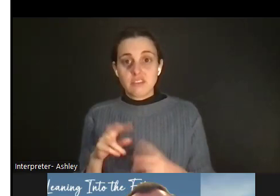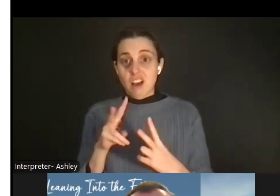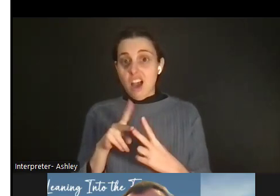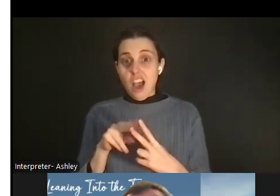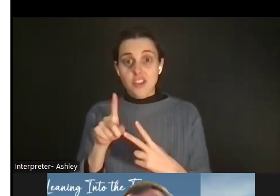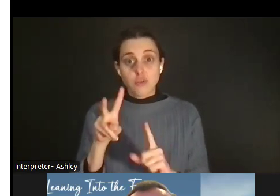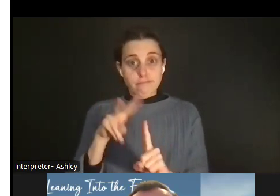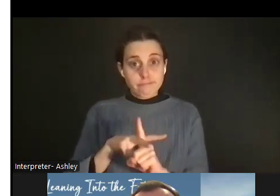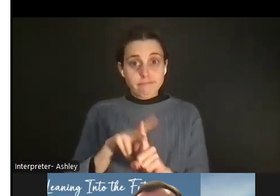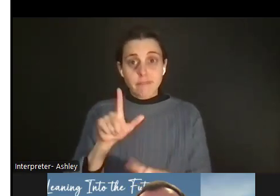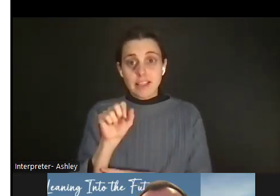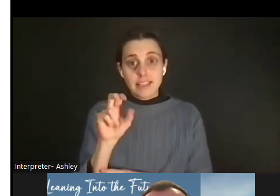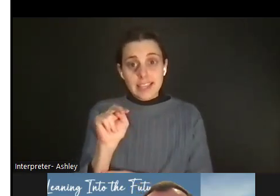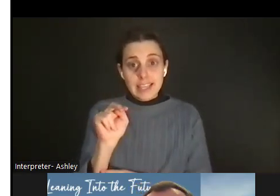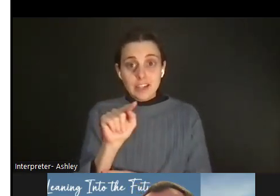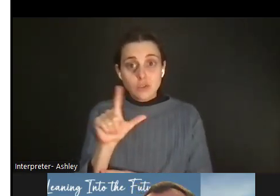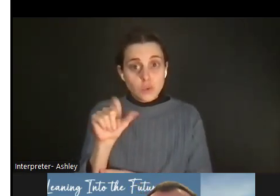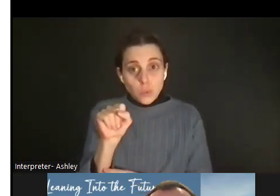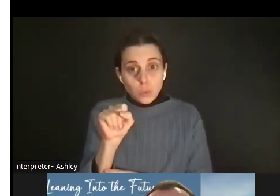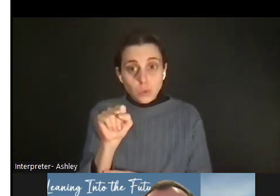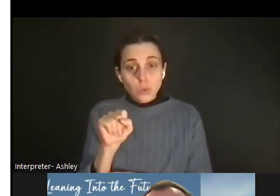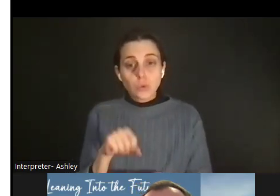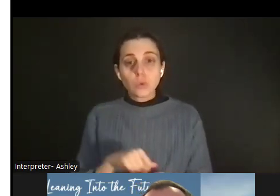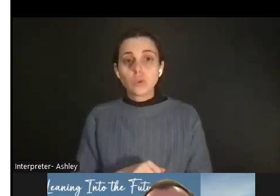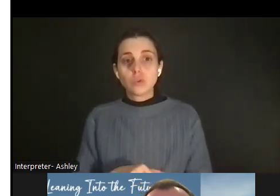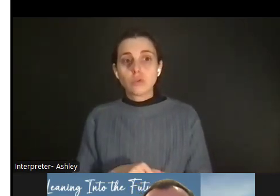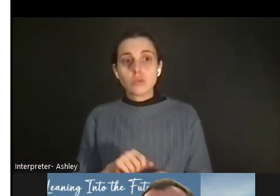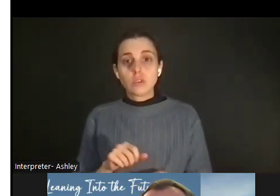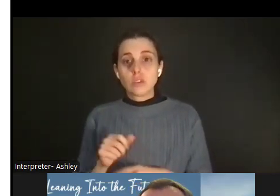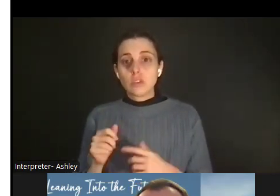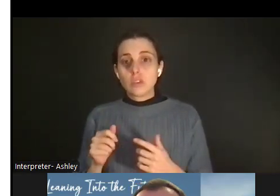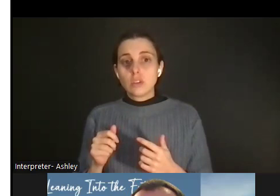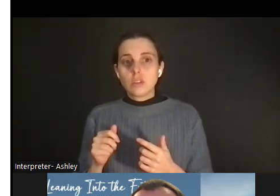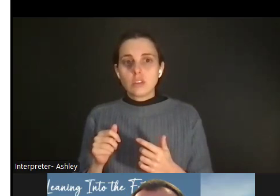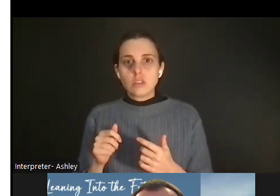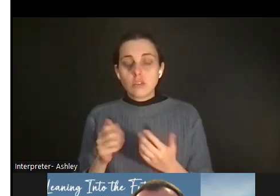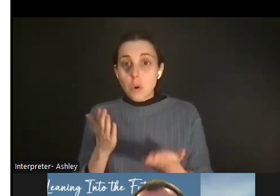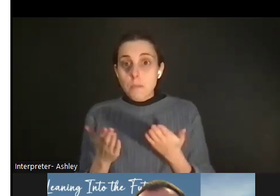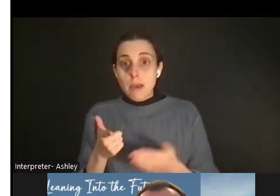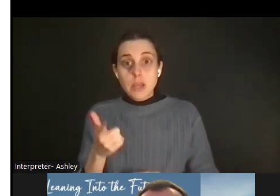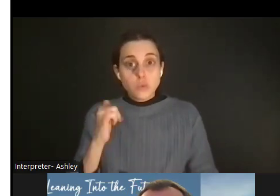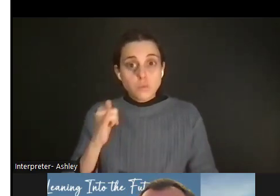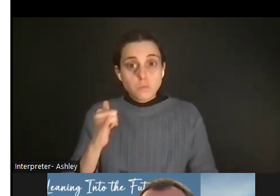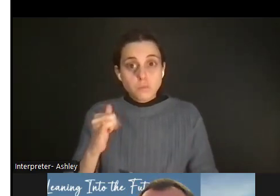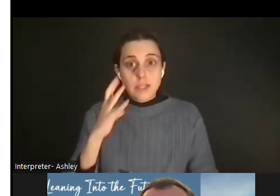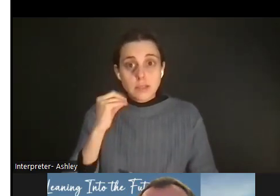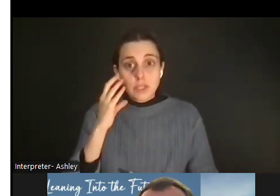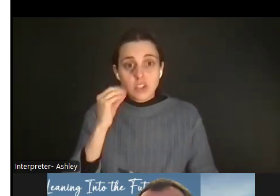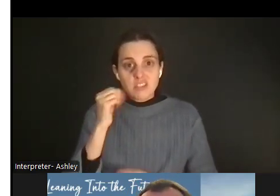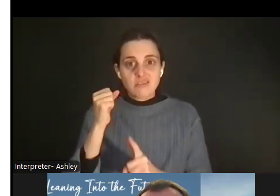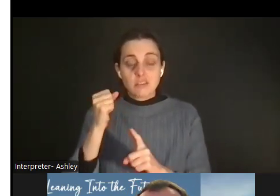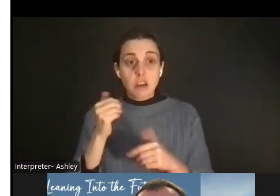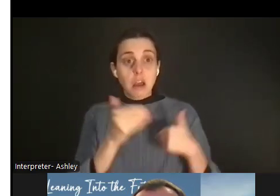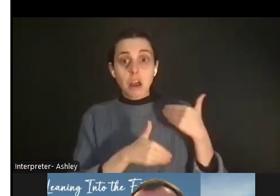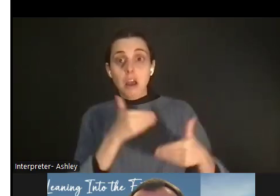down the Lean journey, making good headways, and then COVID hit, and it put a big